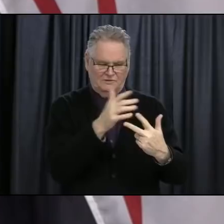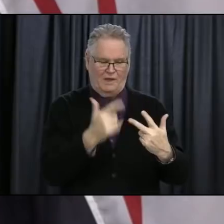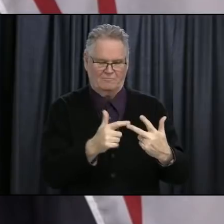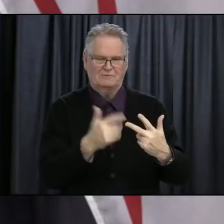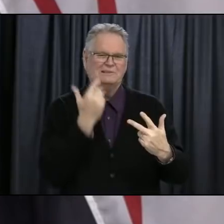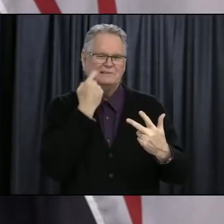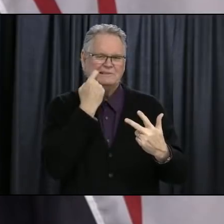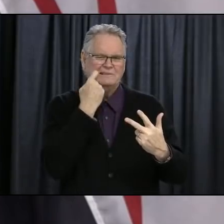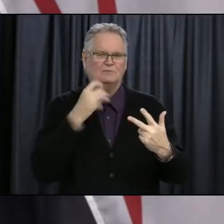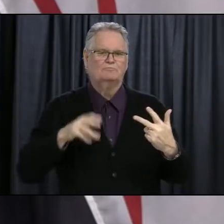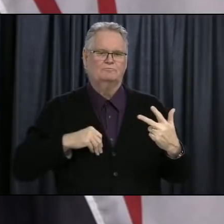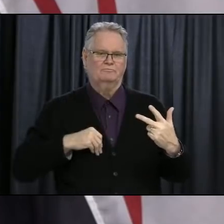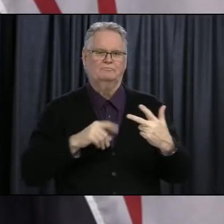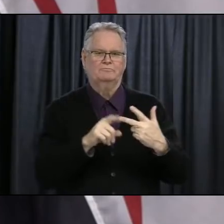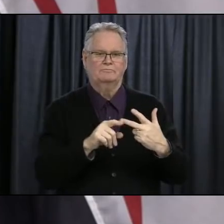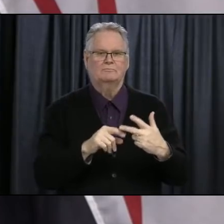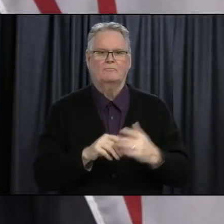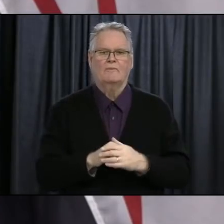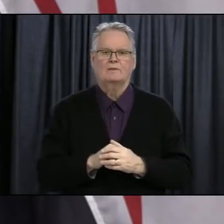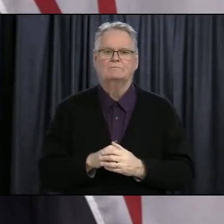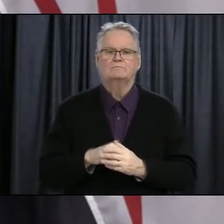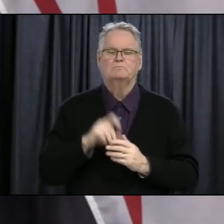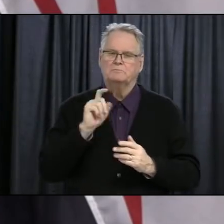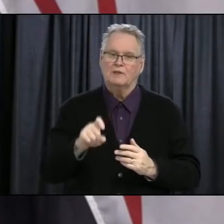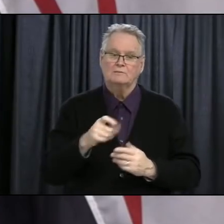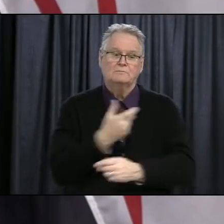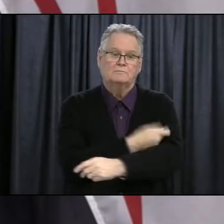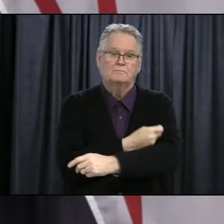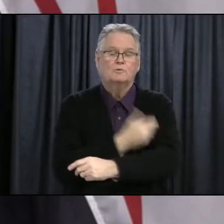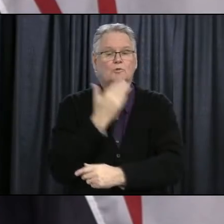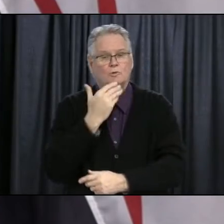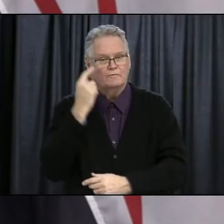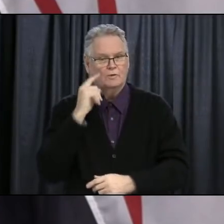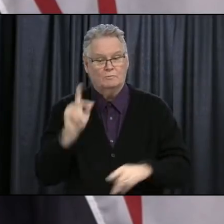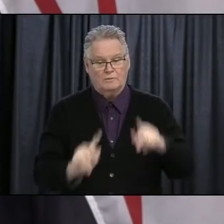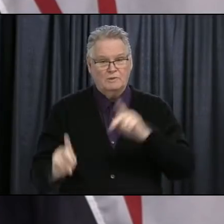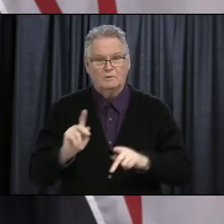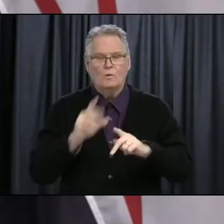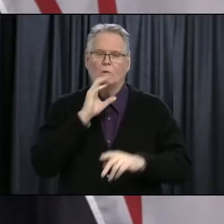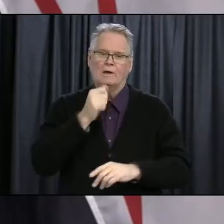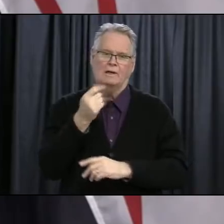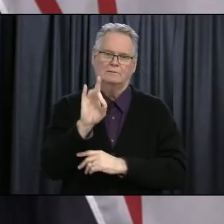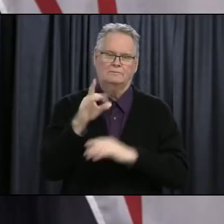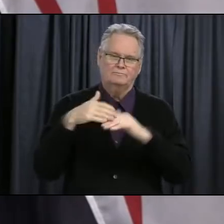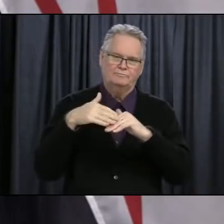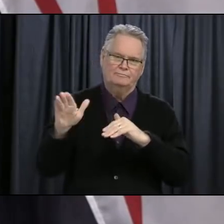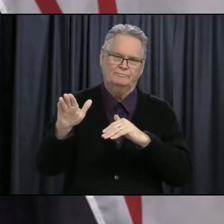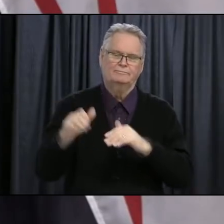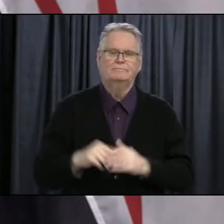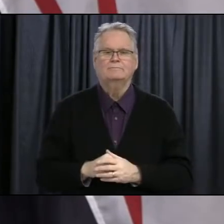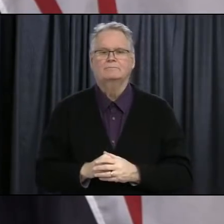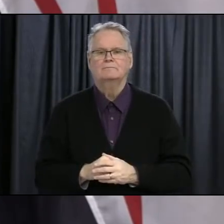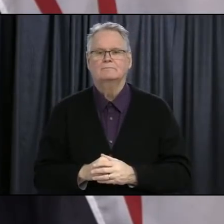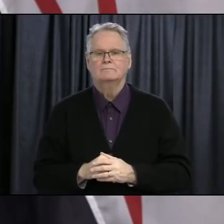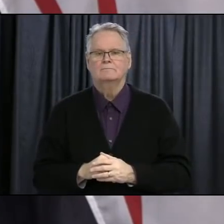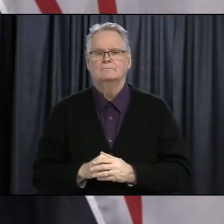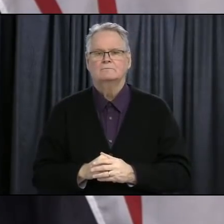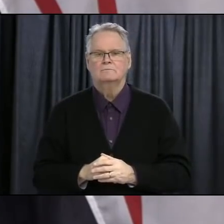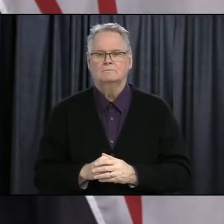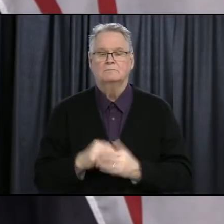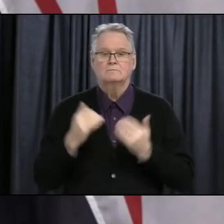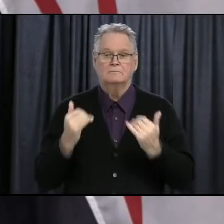As this approval is still recent, we are reviewing the evidence from a provincial perspective to determine where this vaccine will fit in our